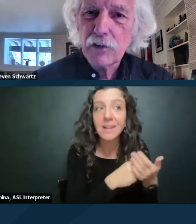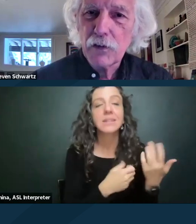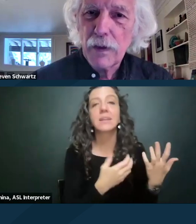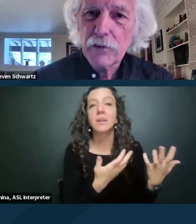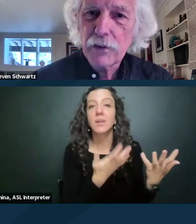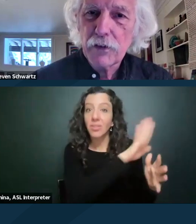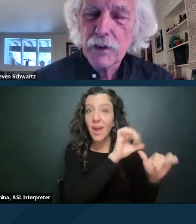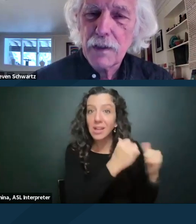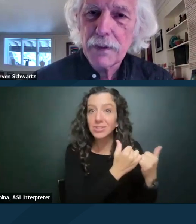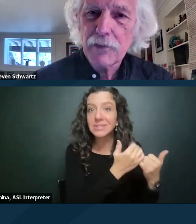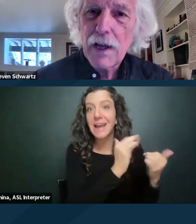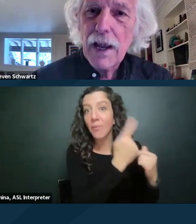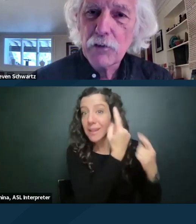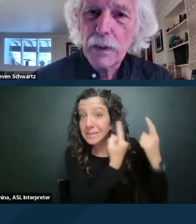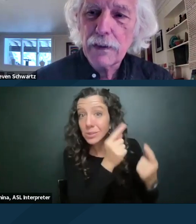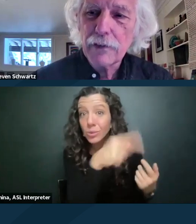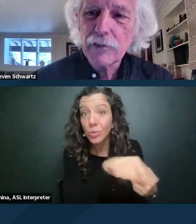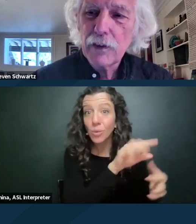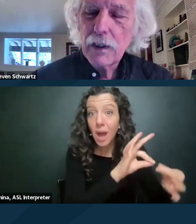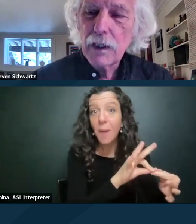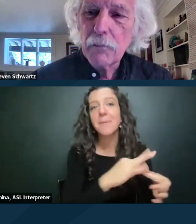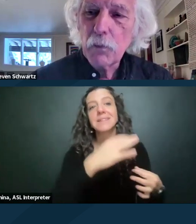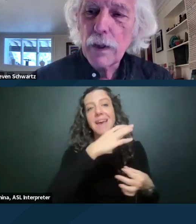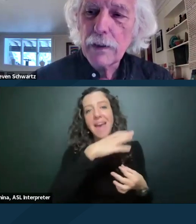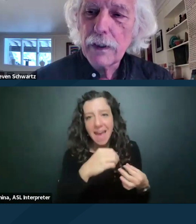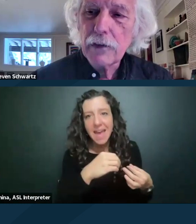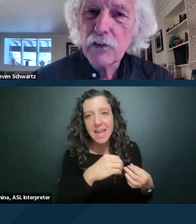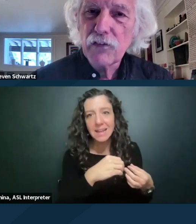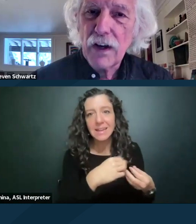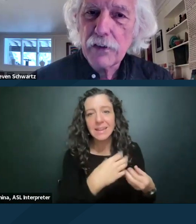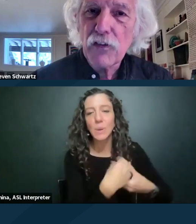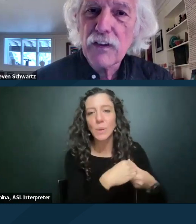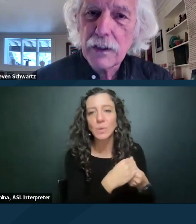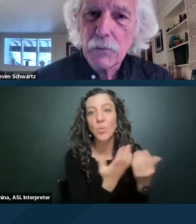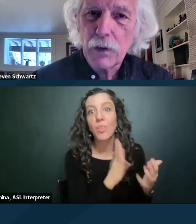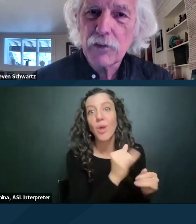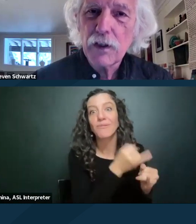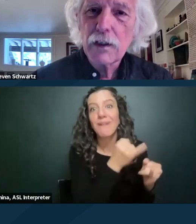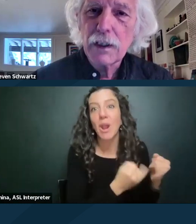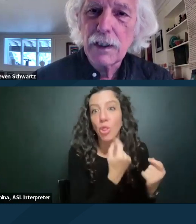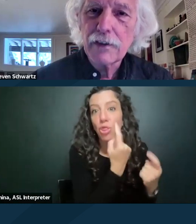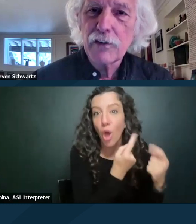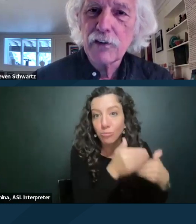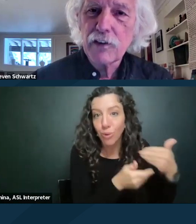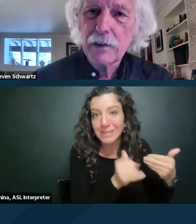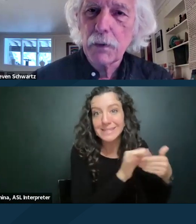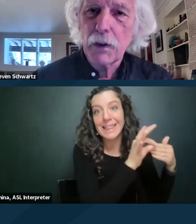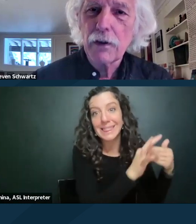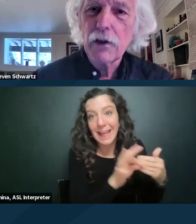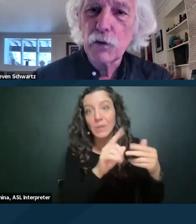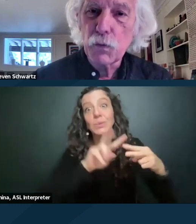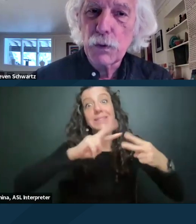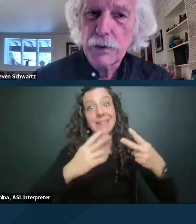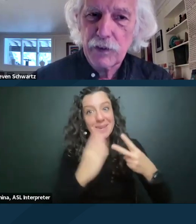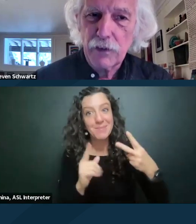agency's consideration of those comments, as well as what its final thinking was that led to the second